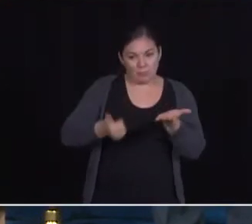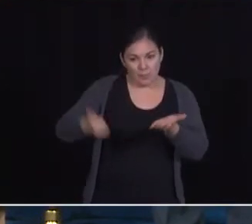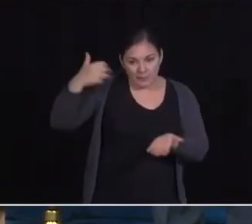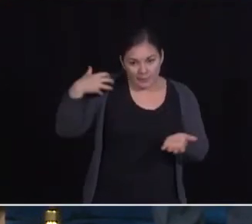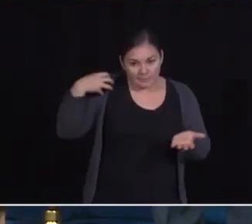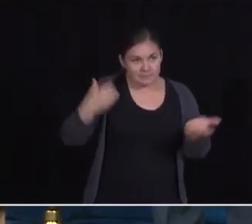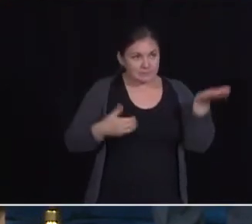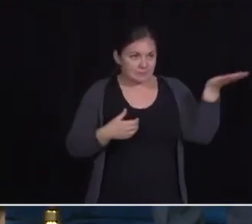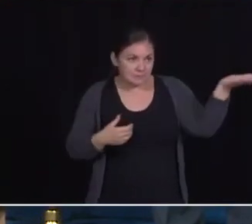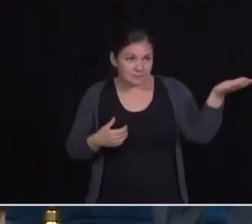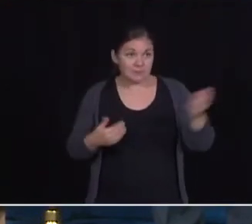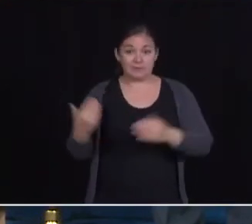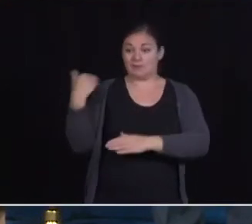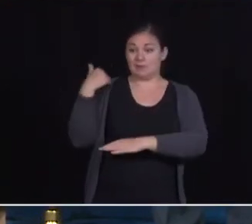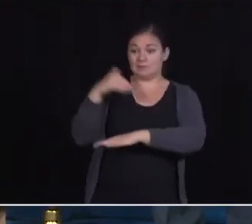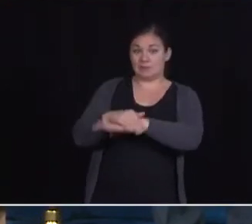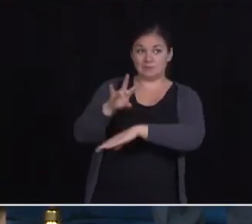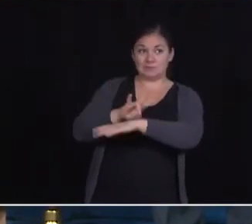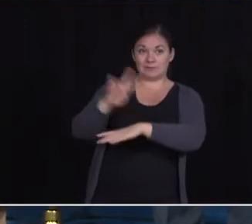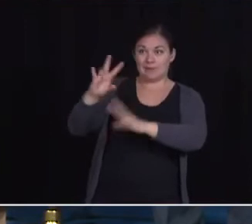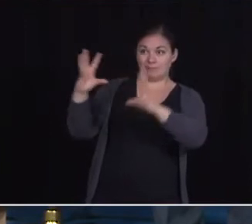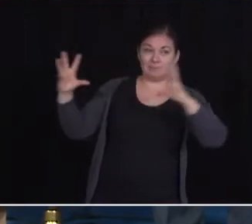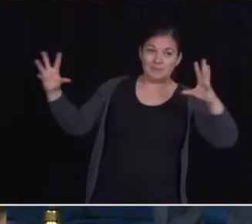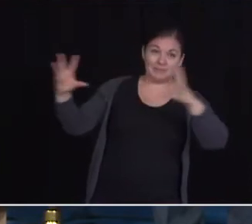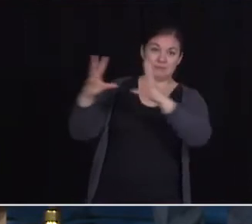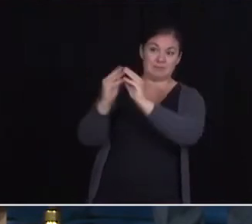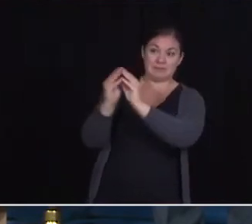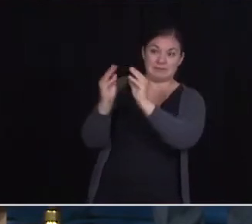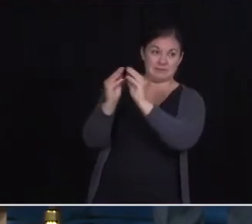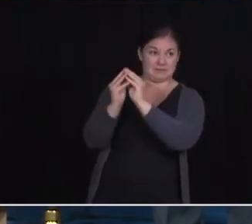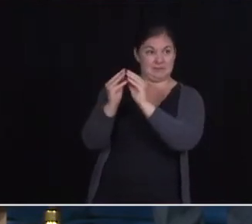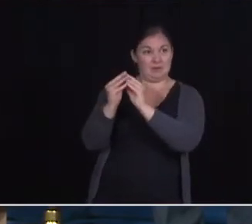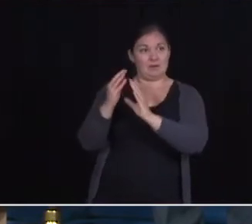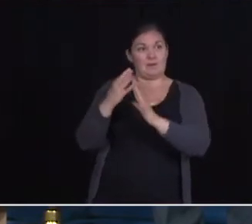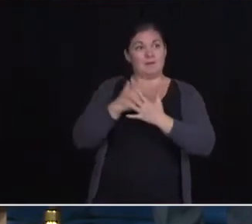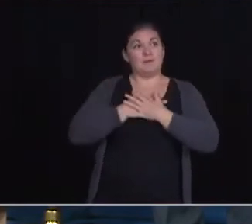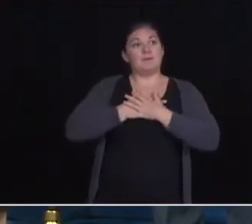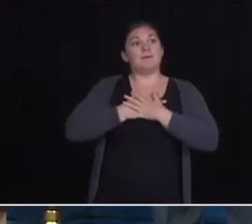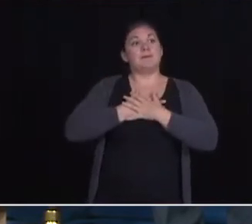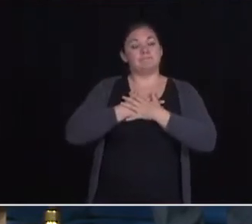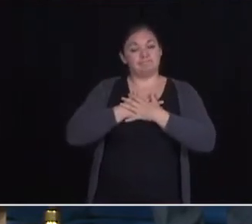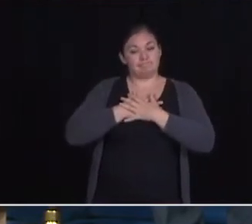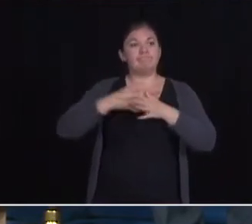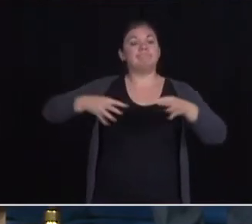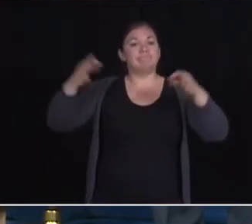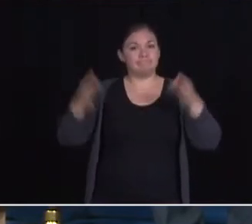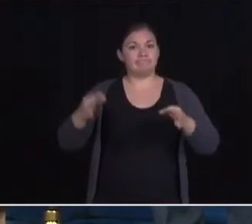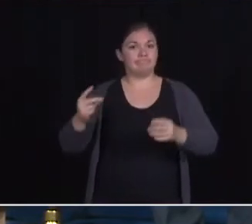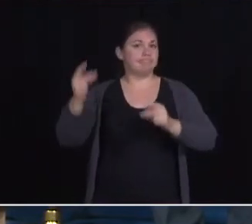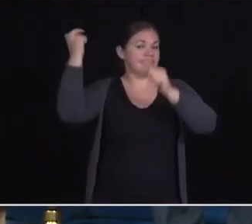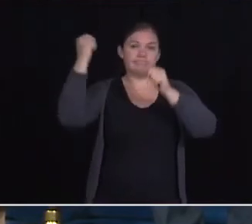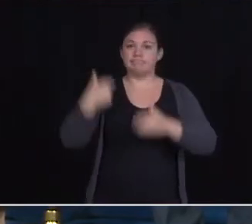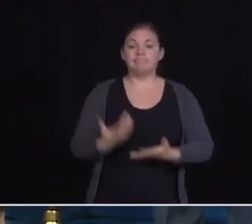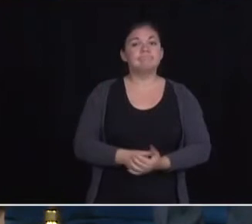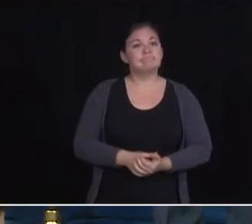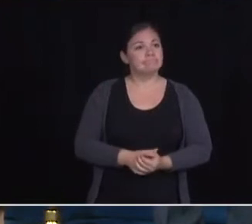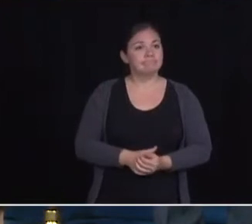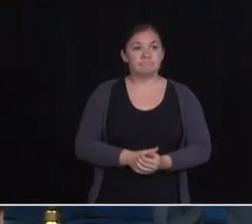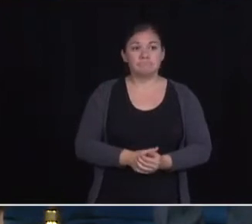night. I made a decisive decision to act immediately, to move forward with the